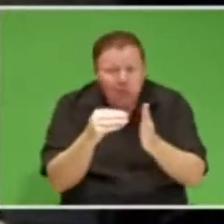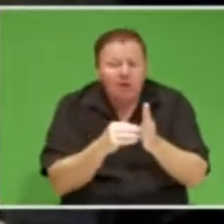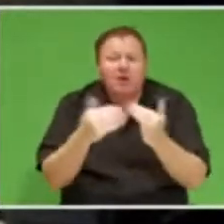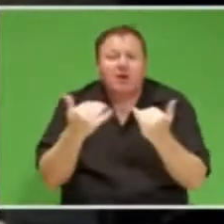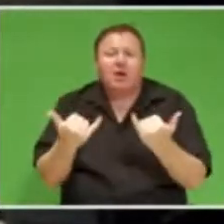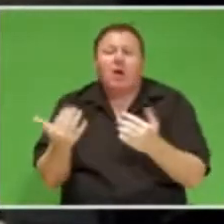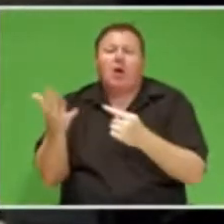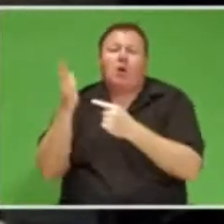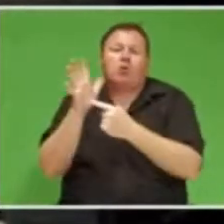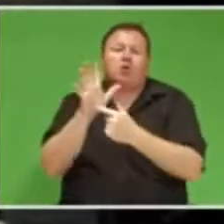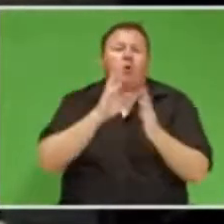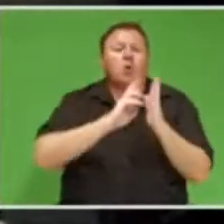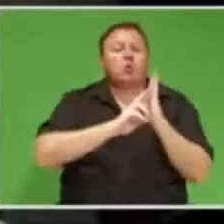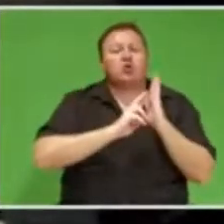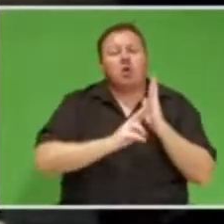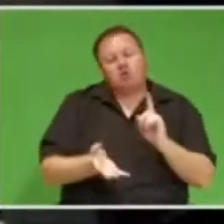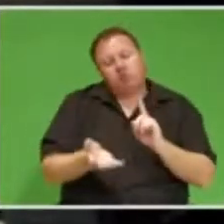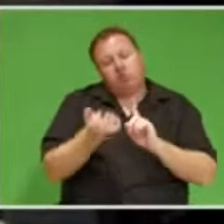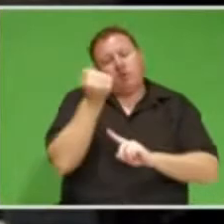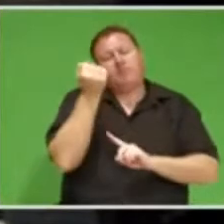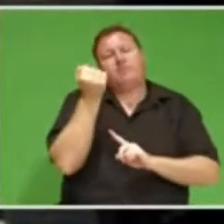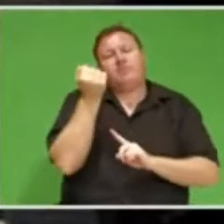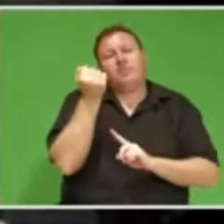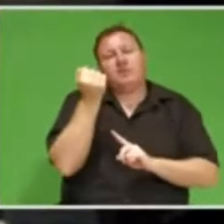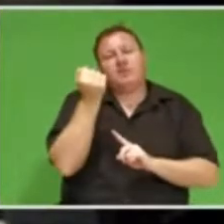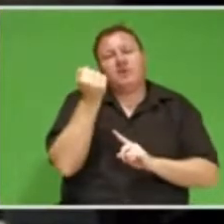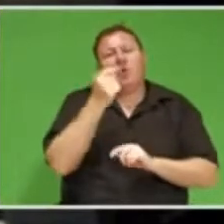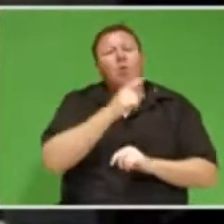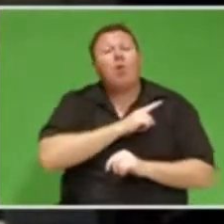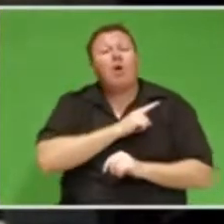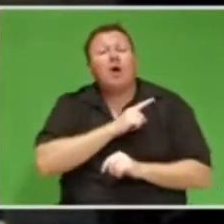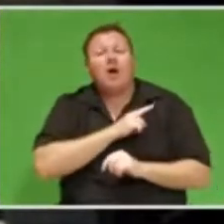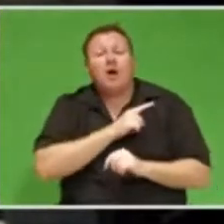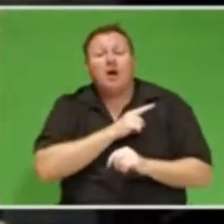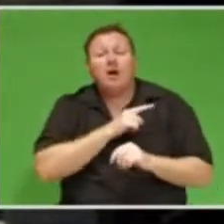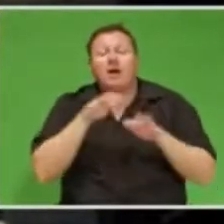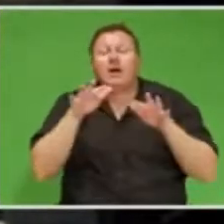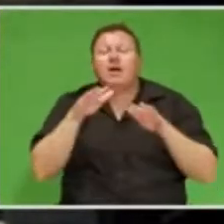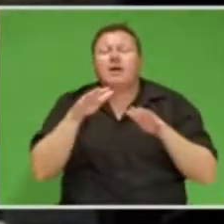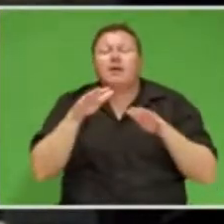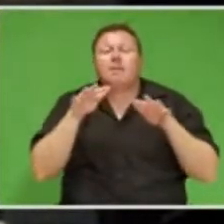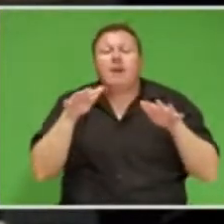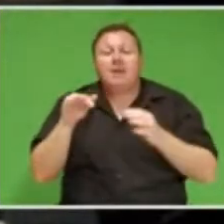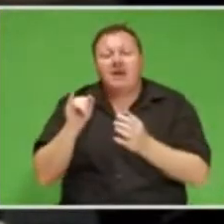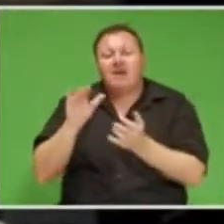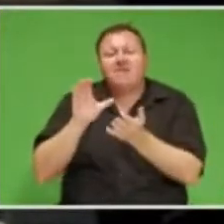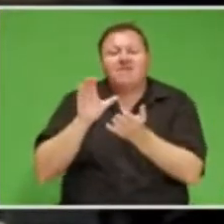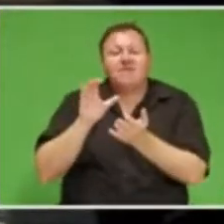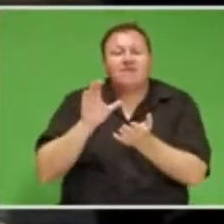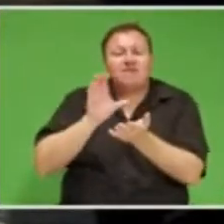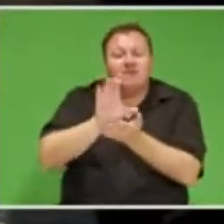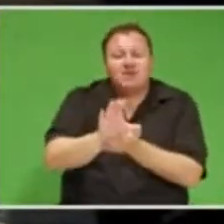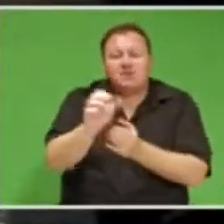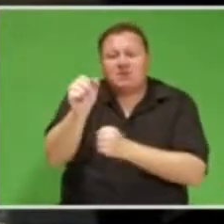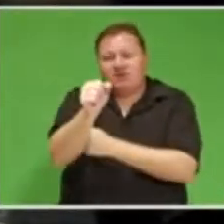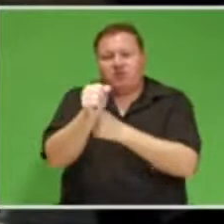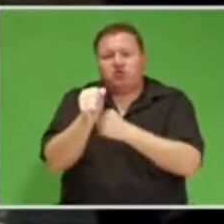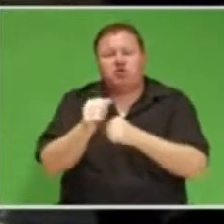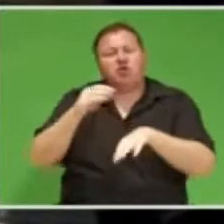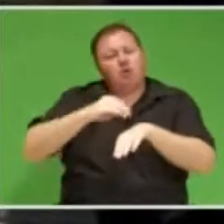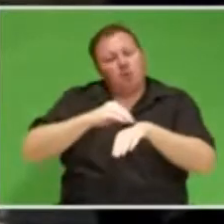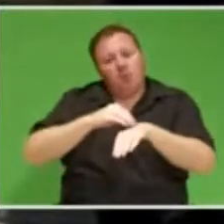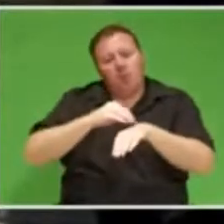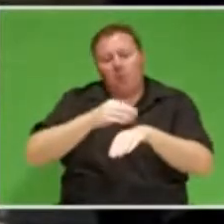fruit in increased public investment in infrastructure. By January this